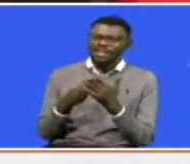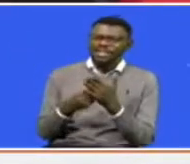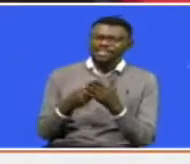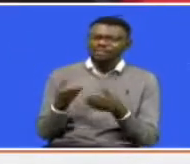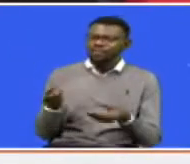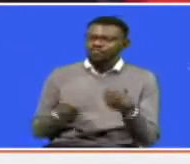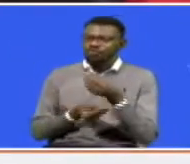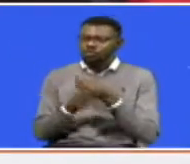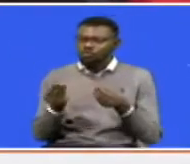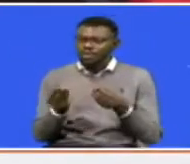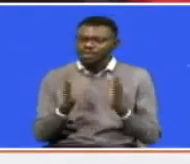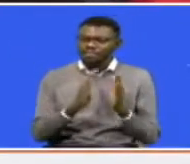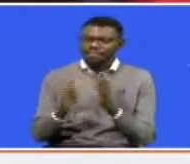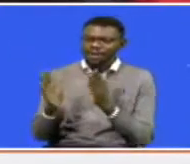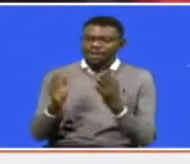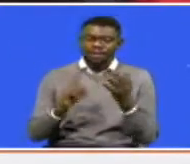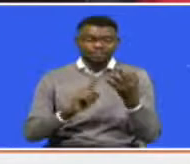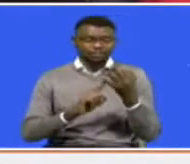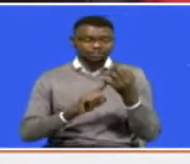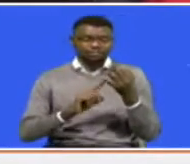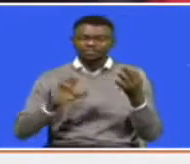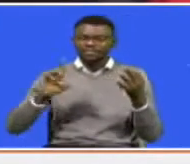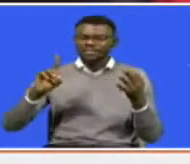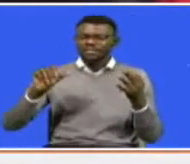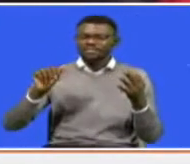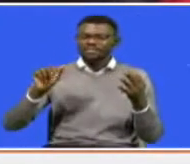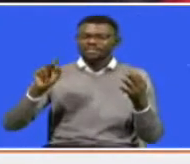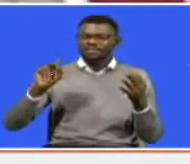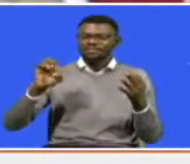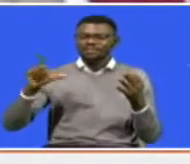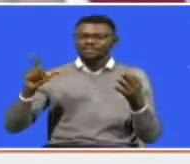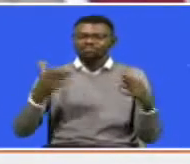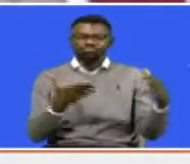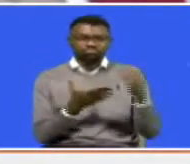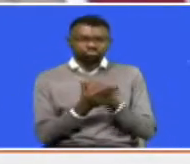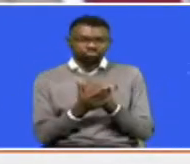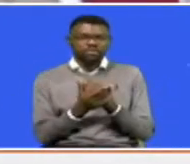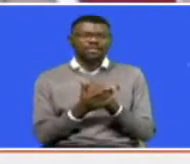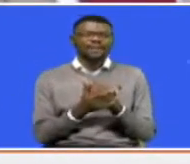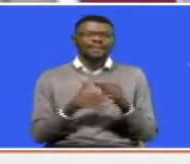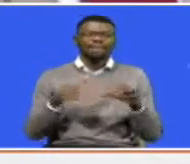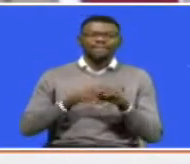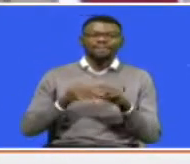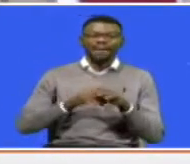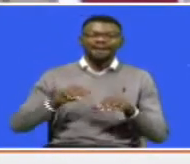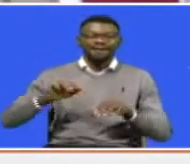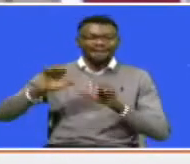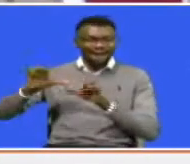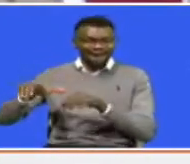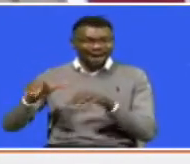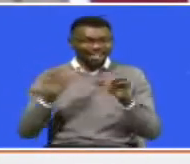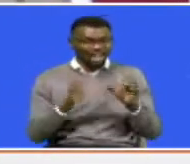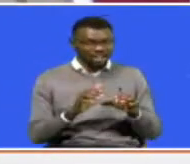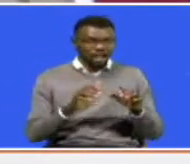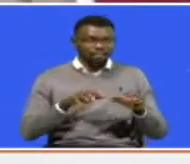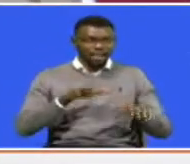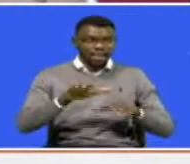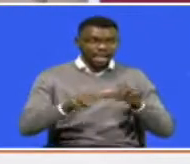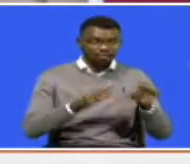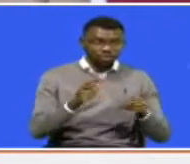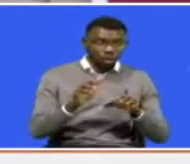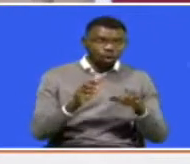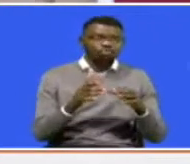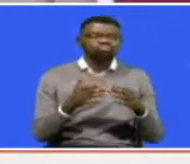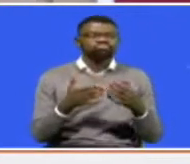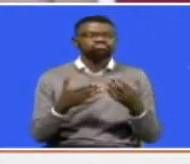Economic Planning docket, Daniel Kipkorui Rop, who has been appointed the incoming CC member for Agriculture, Livestock and Cooperative